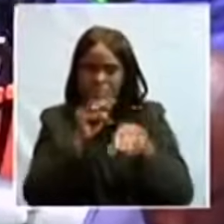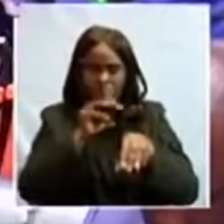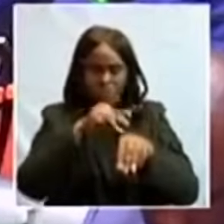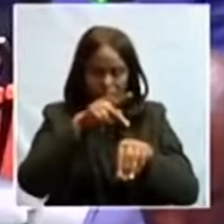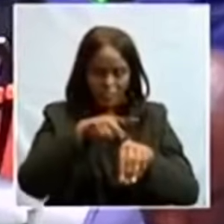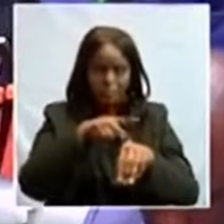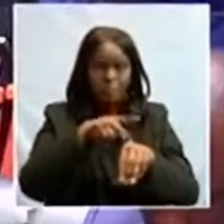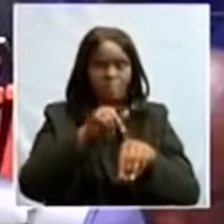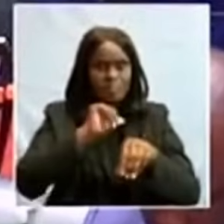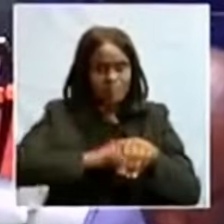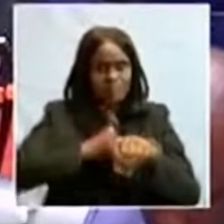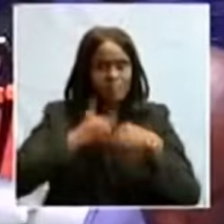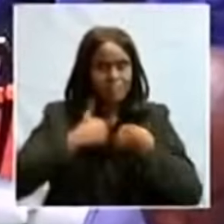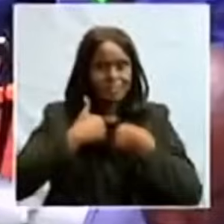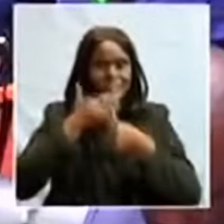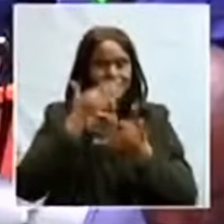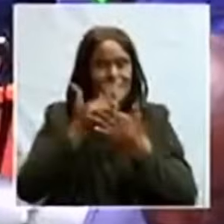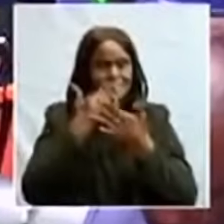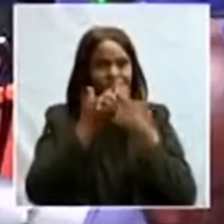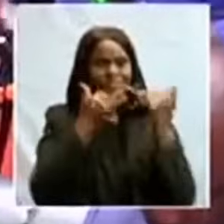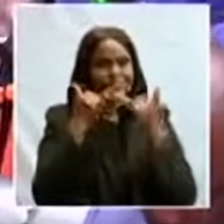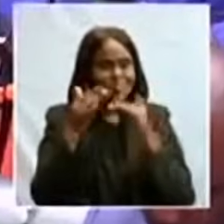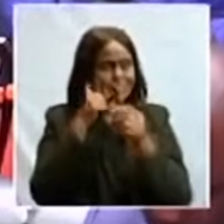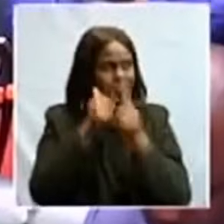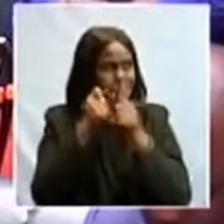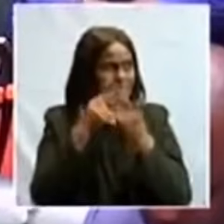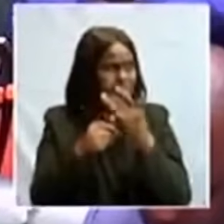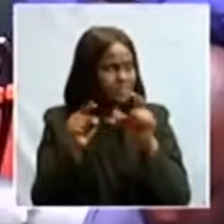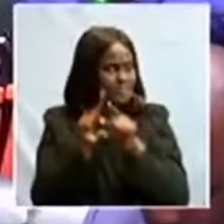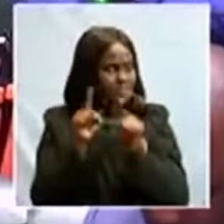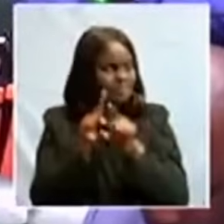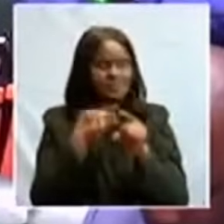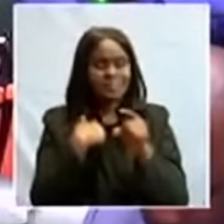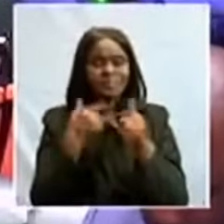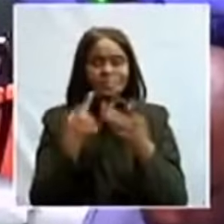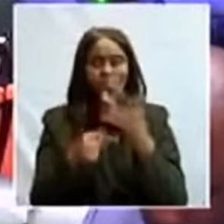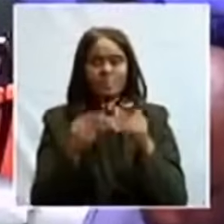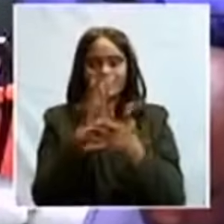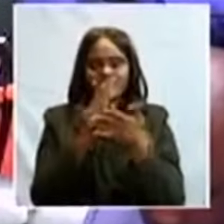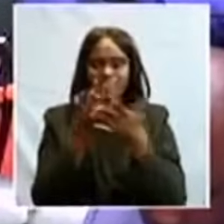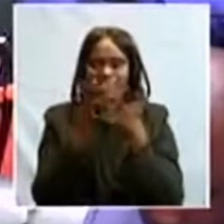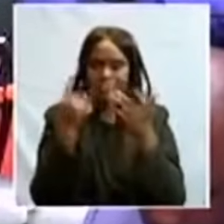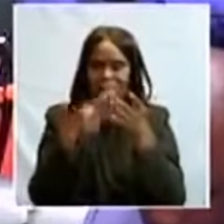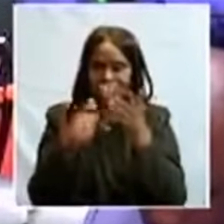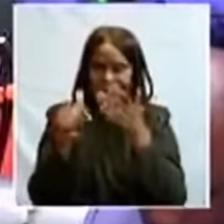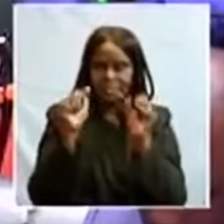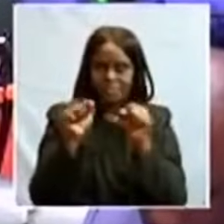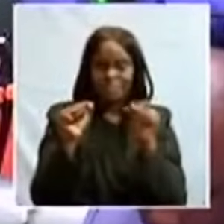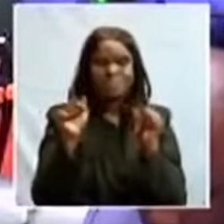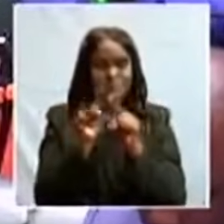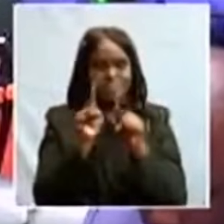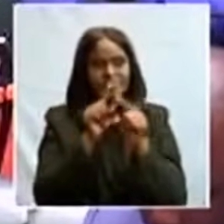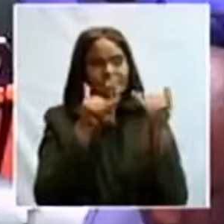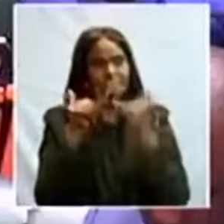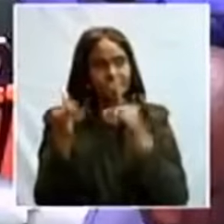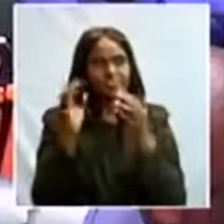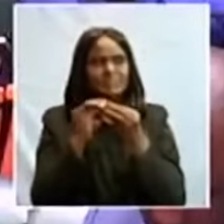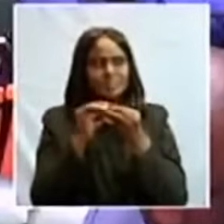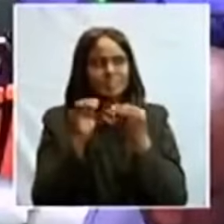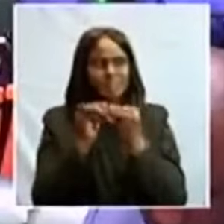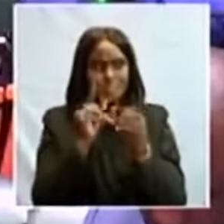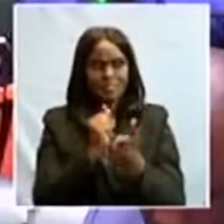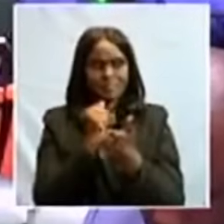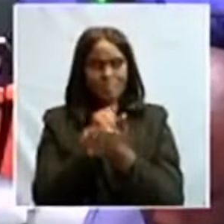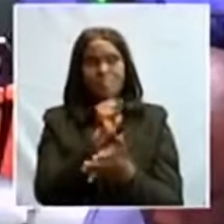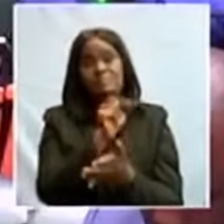Pika we are having quality players. It's because they have somewhere that they are playing. Facilities